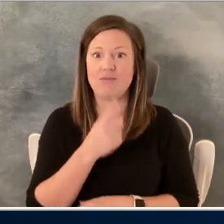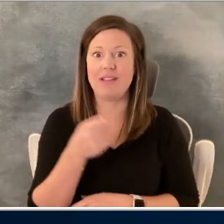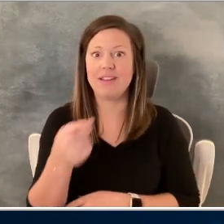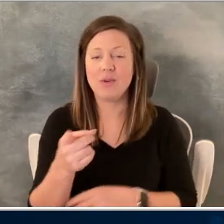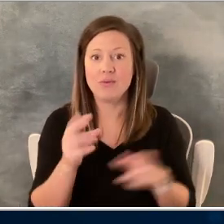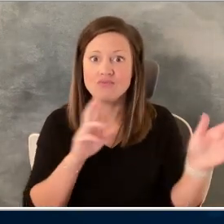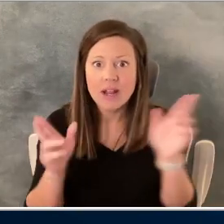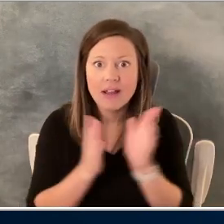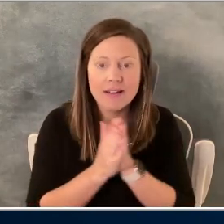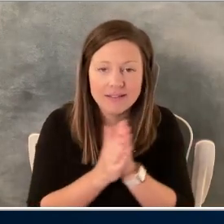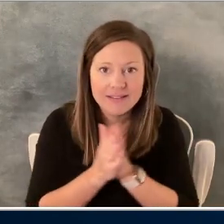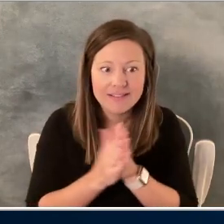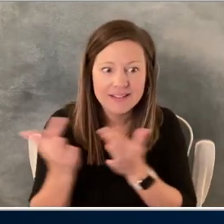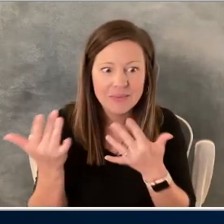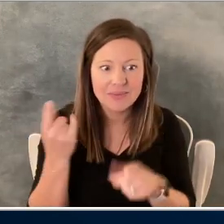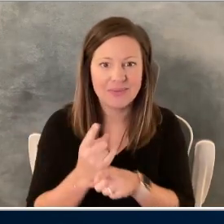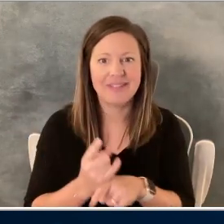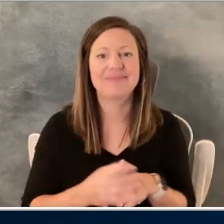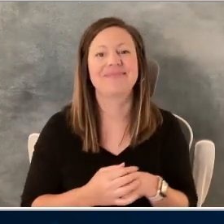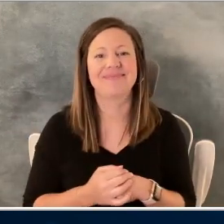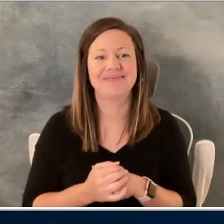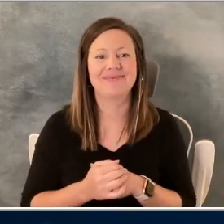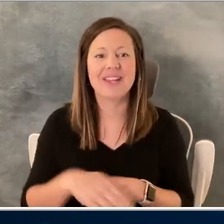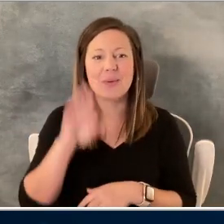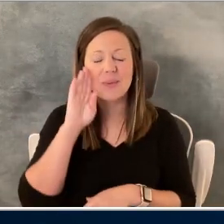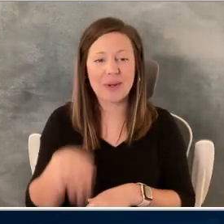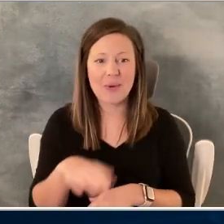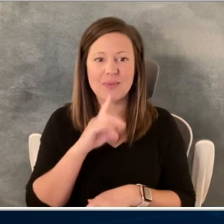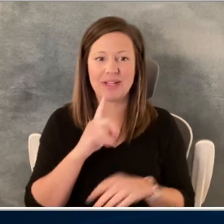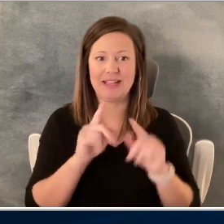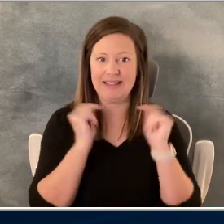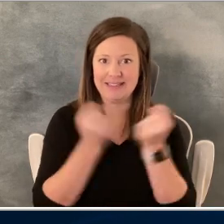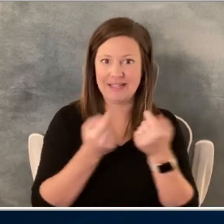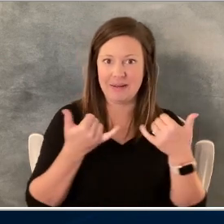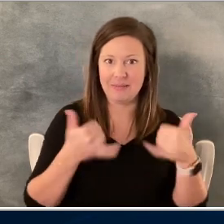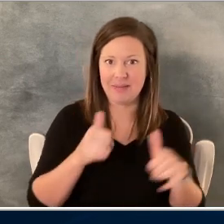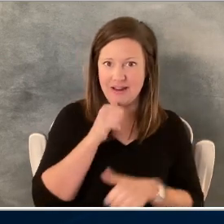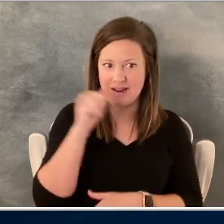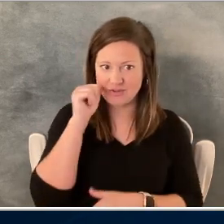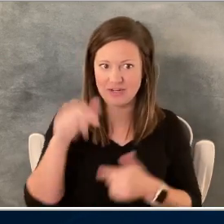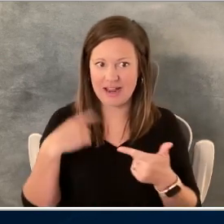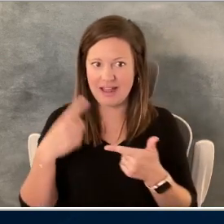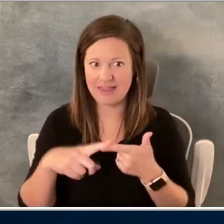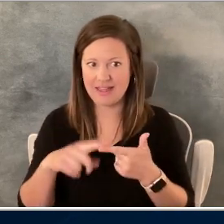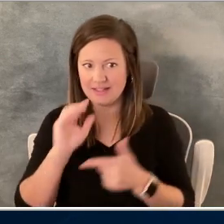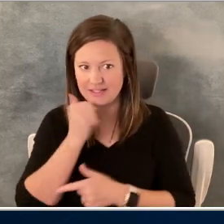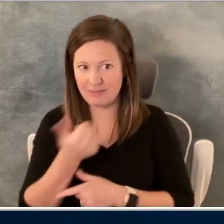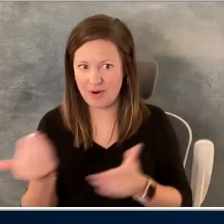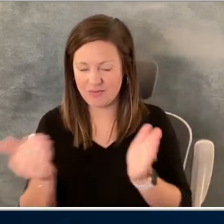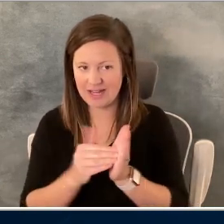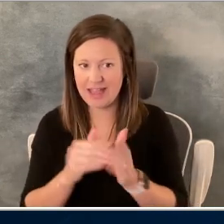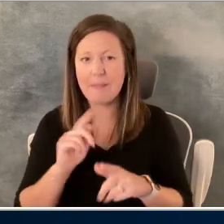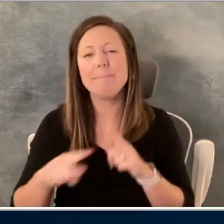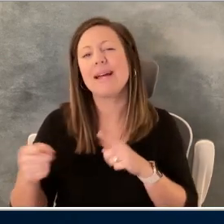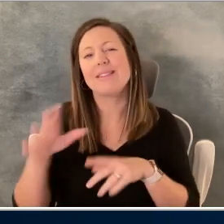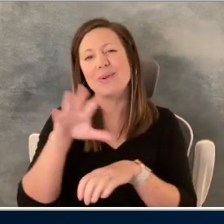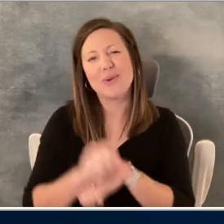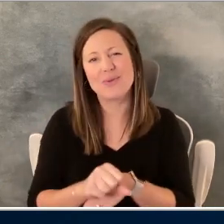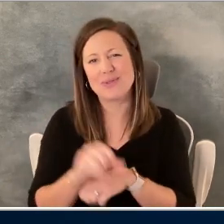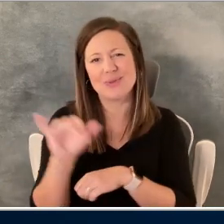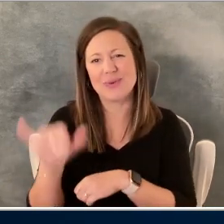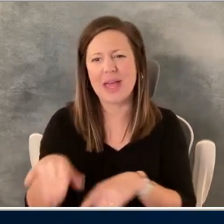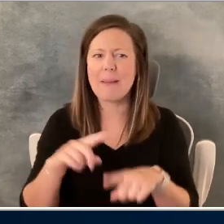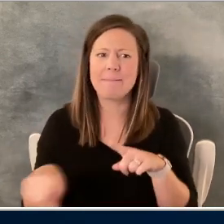So we know this is a tight turnaround. The team played yesterday, and then they're going to play again tomorrow, but they're used to playing like that. But how does